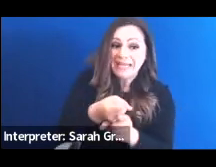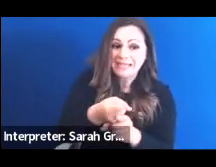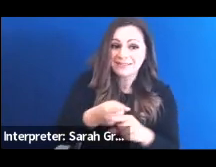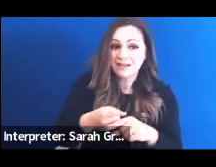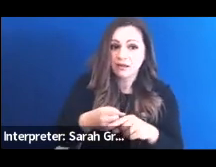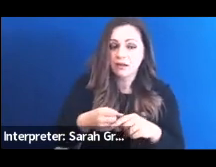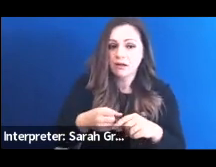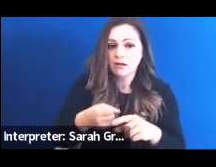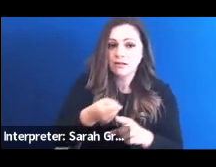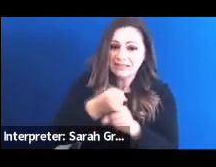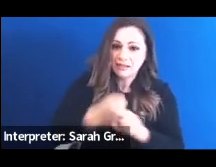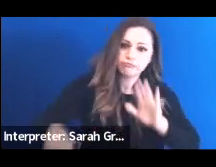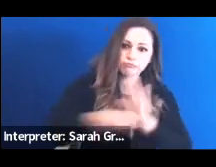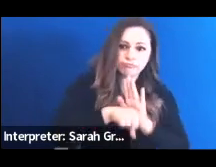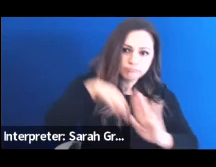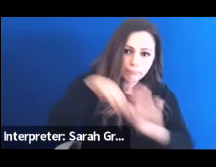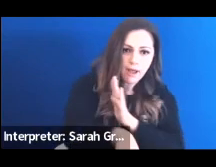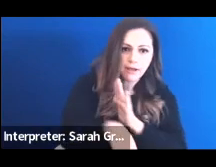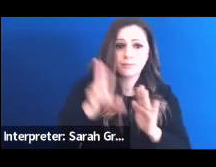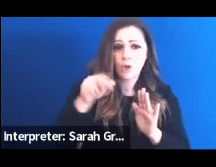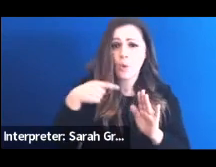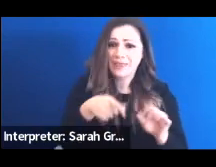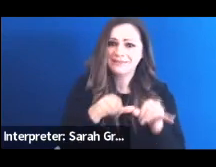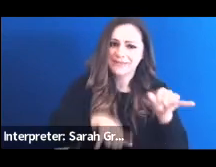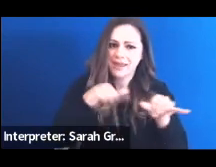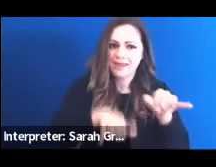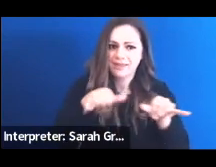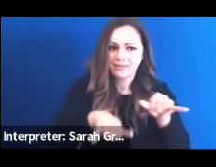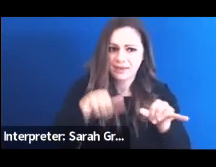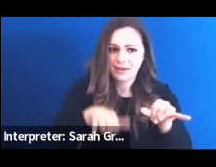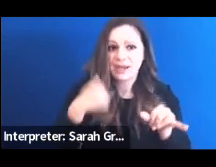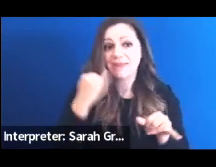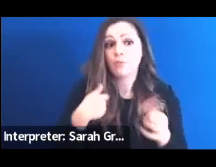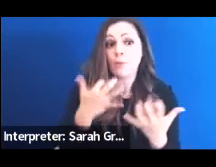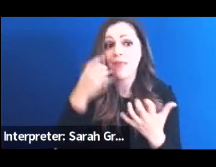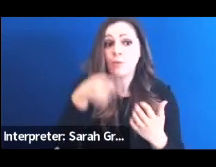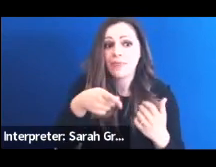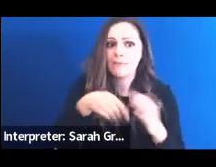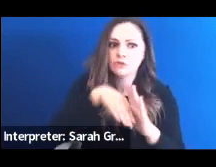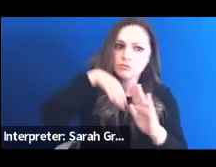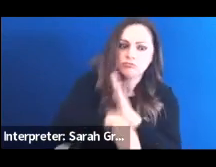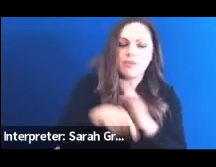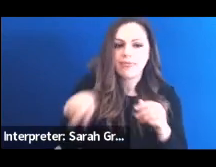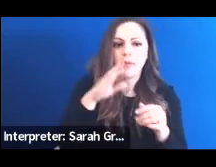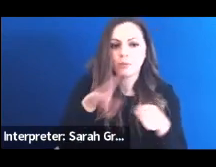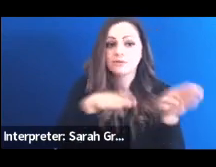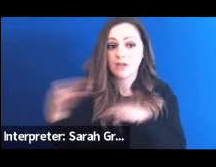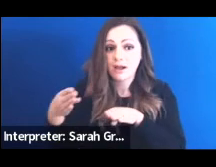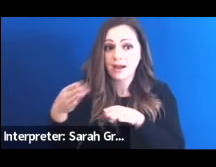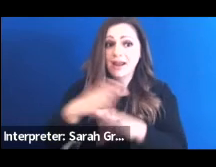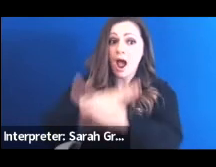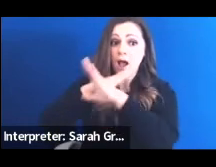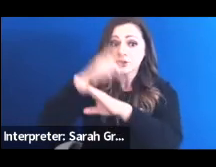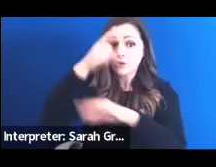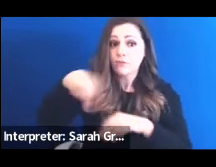die. The obstacle to their engagement in treatment is not an absence of pain, it's an absence of hope. That's why the whole concept of peer